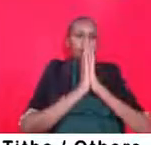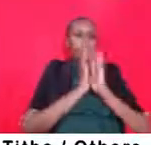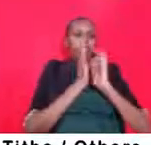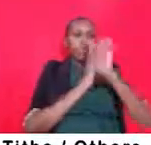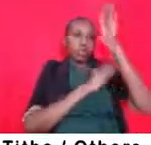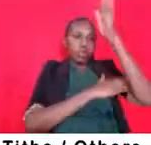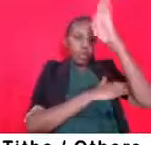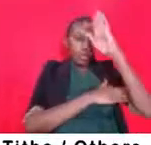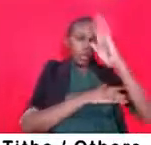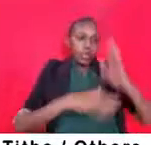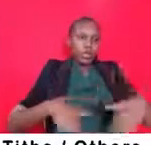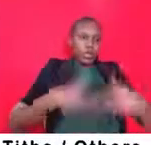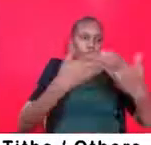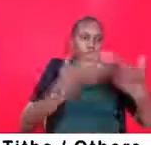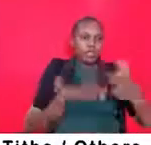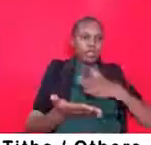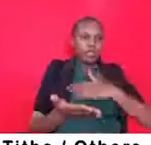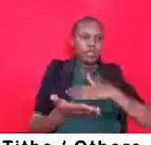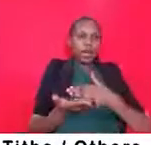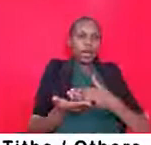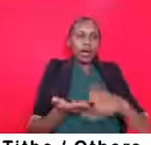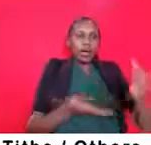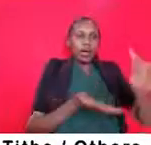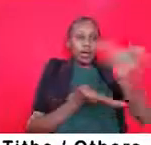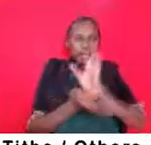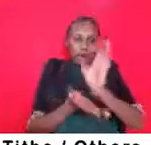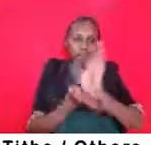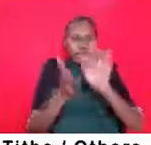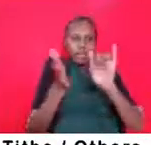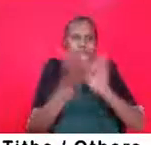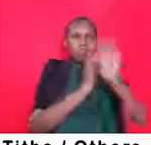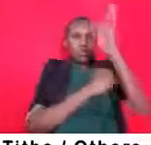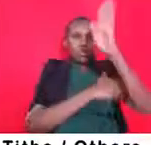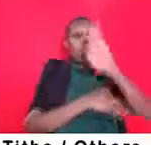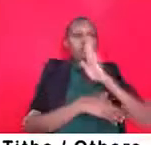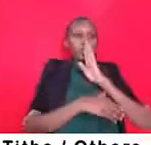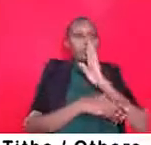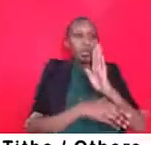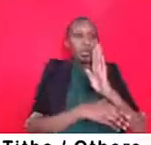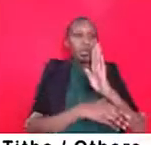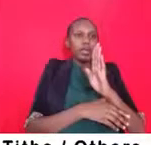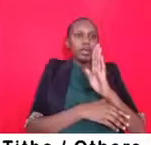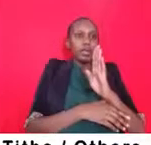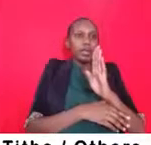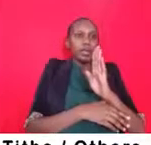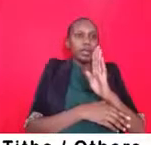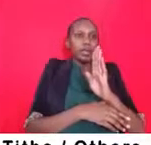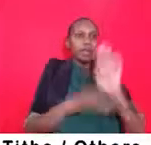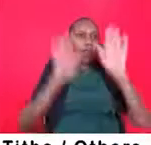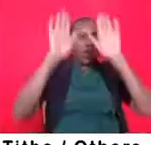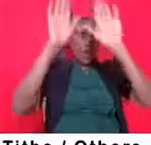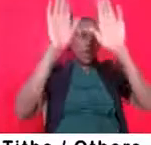as we give our tithe and offertory, dear Lord, that it shall be a worthy